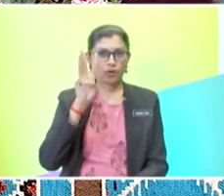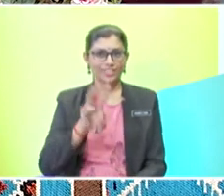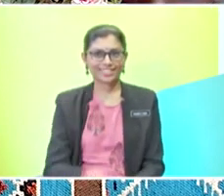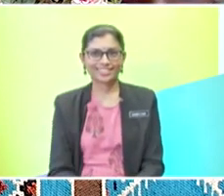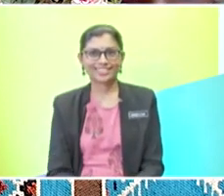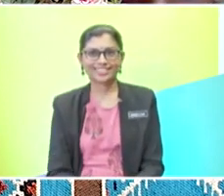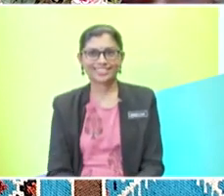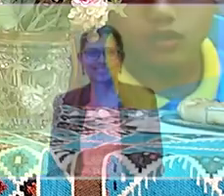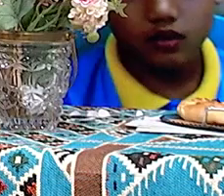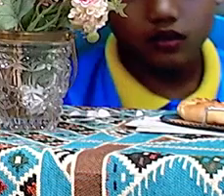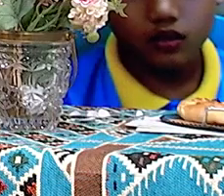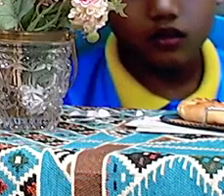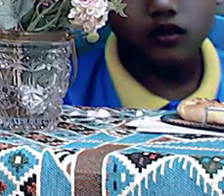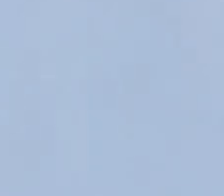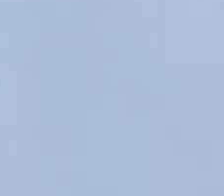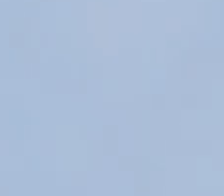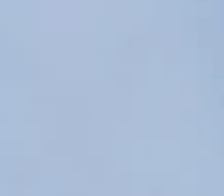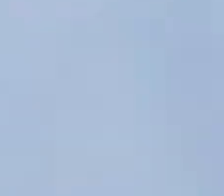KPM.